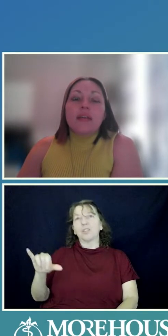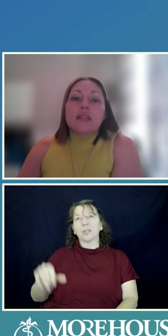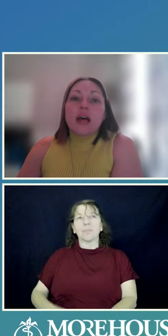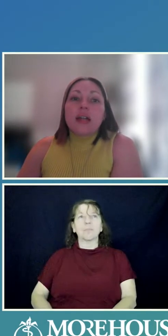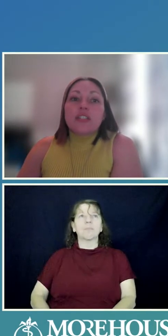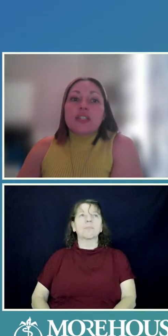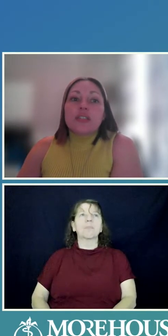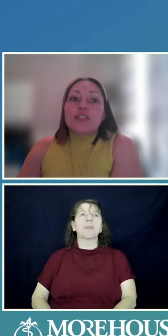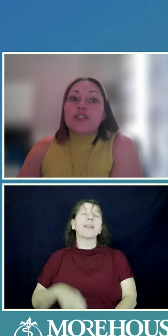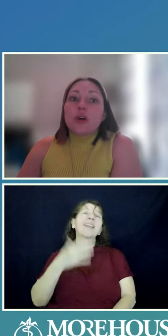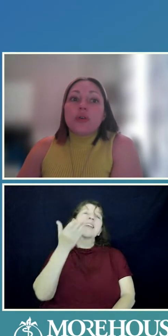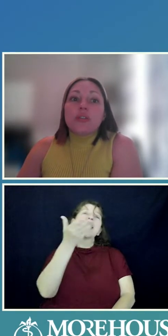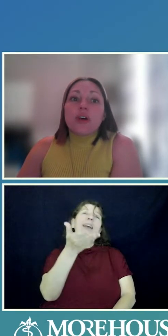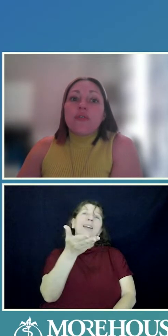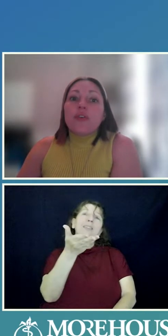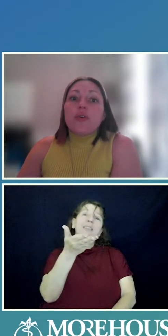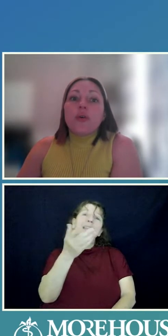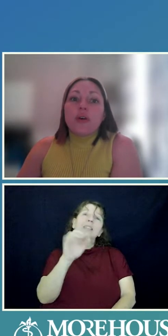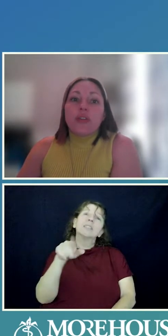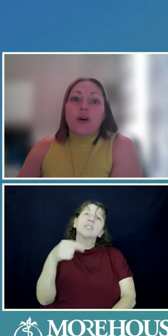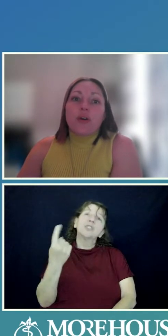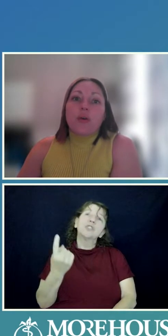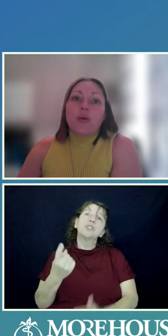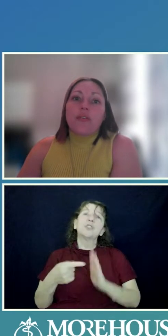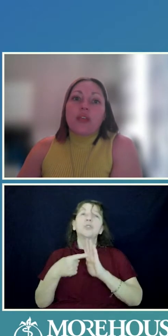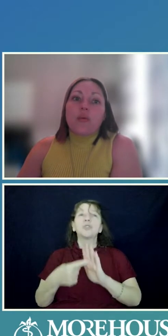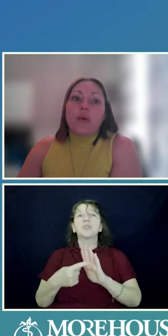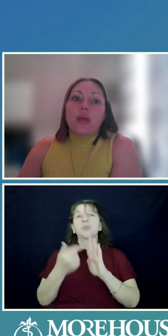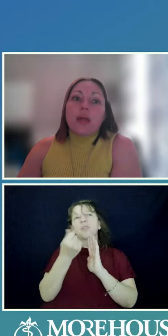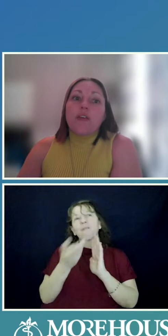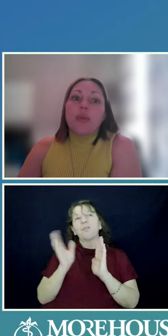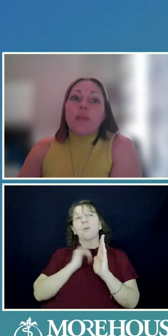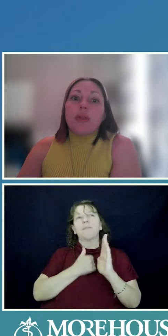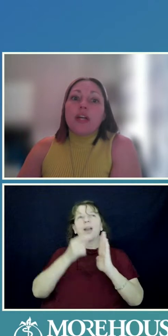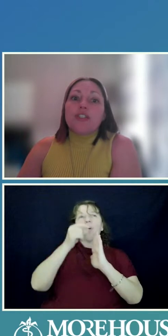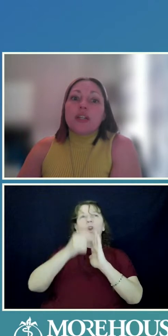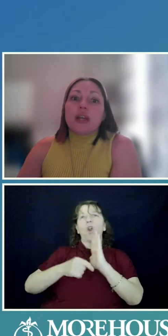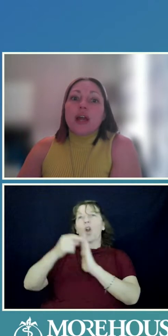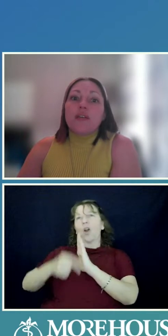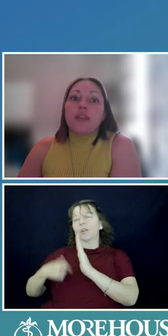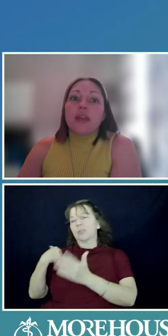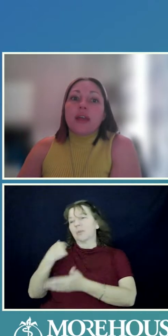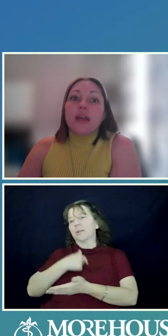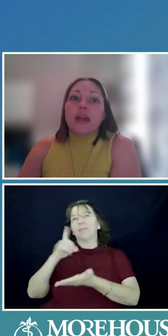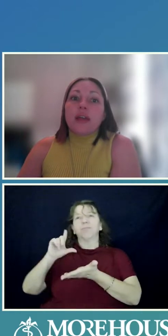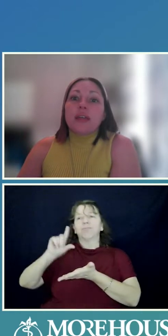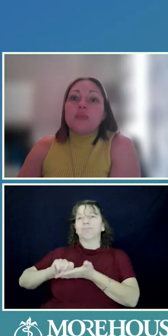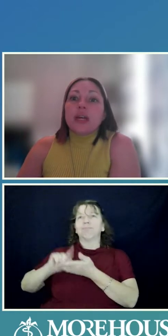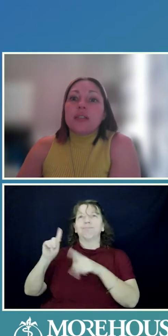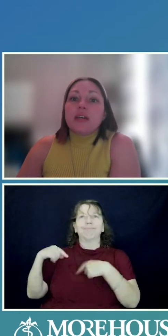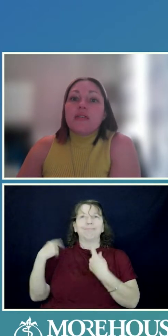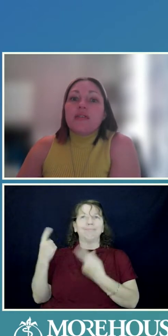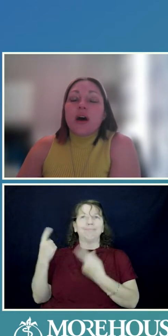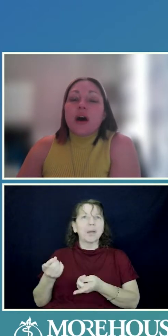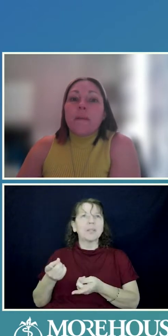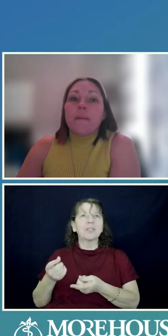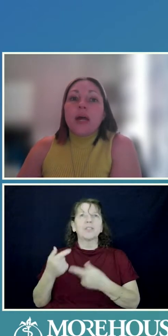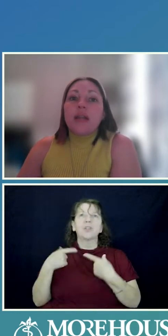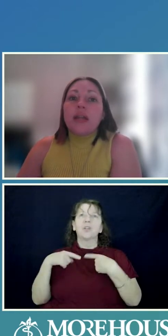And this slide just shows a few of the articles that we have published and kind of the, again,